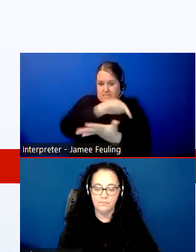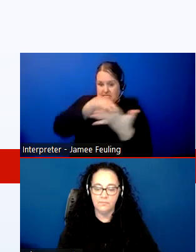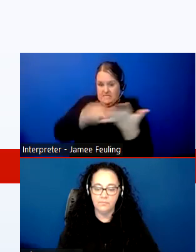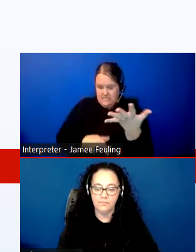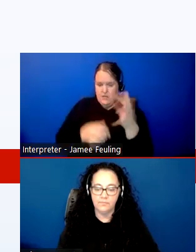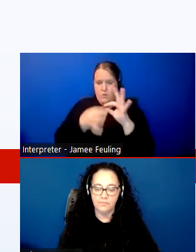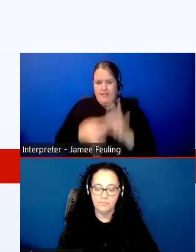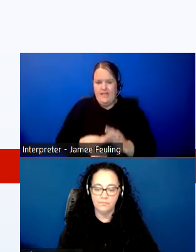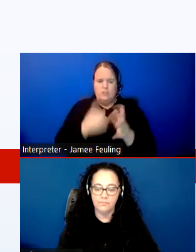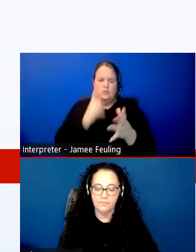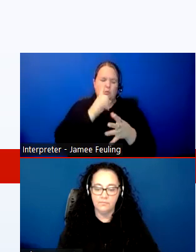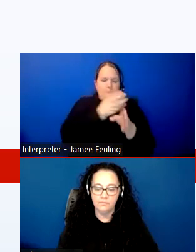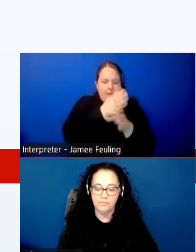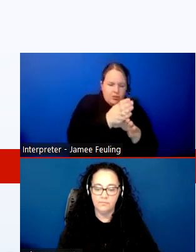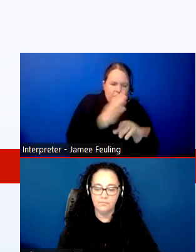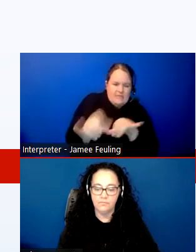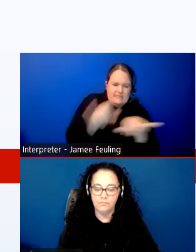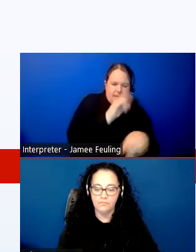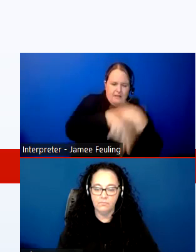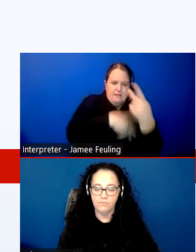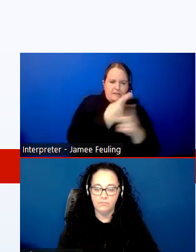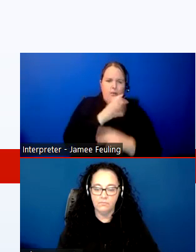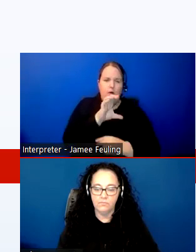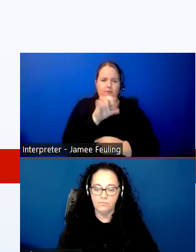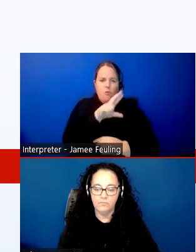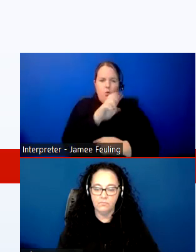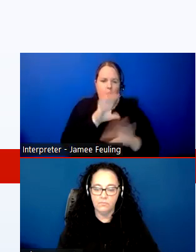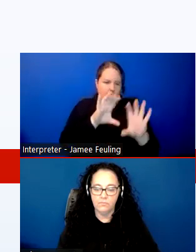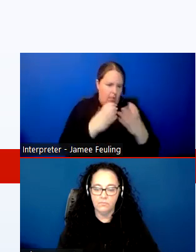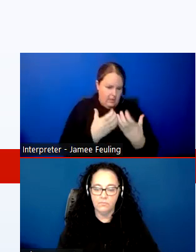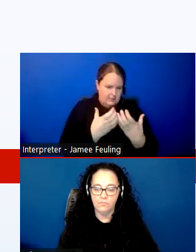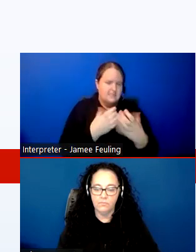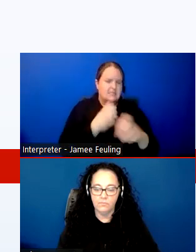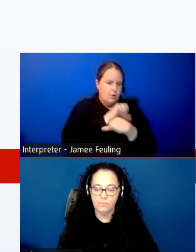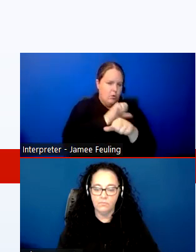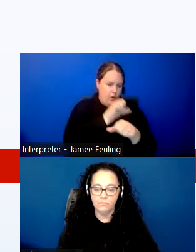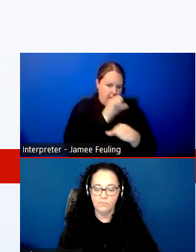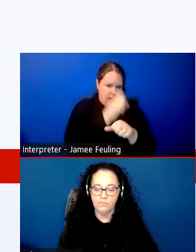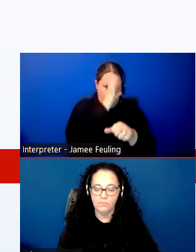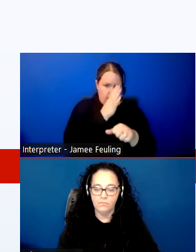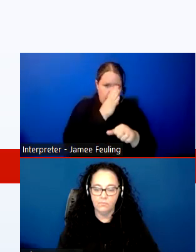related majors with similar core classes and career paths.